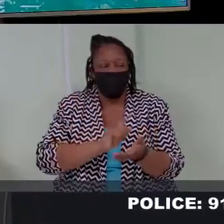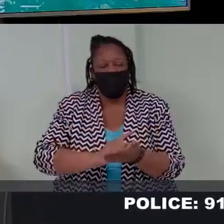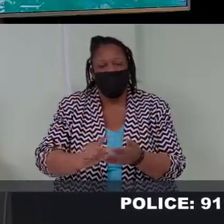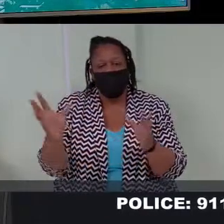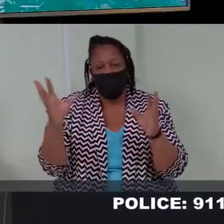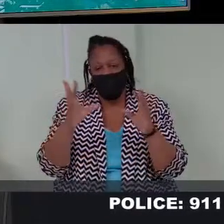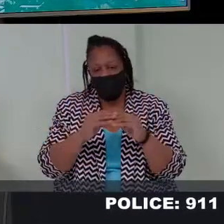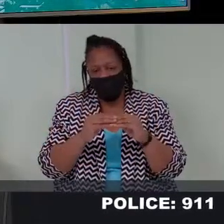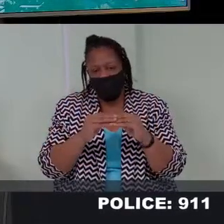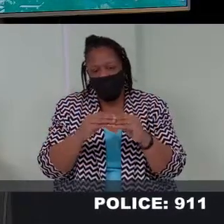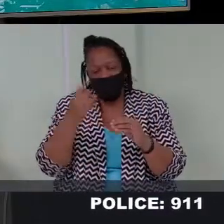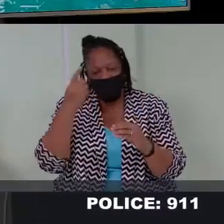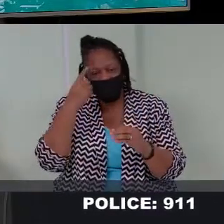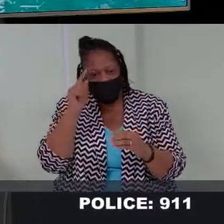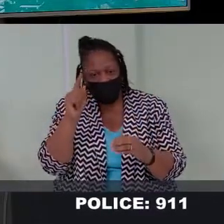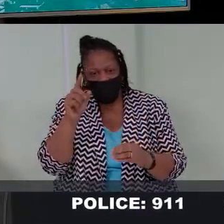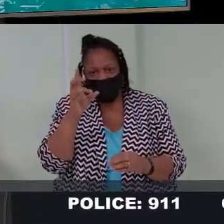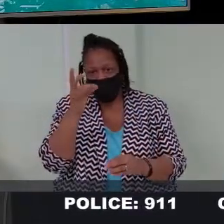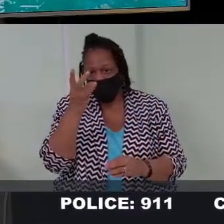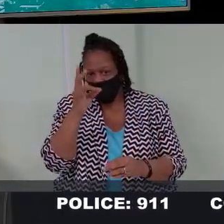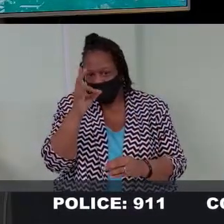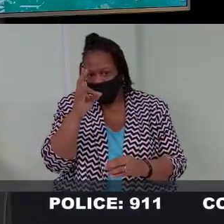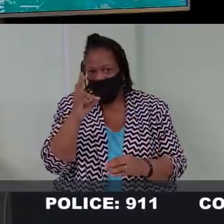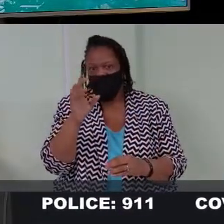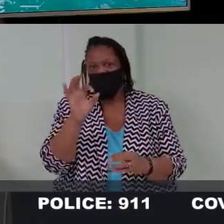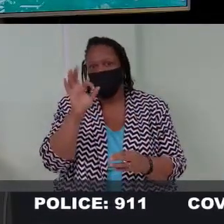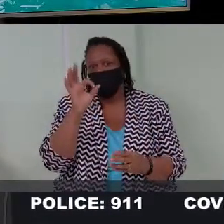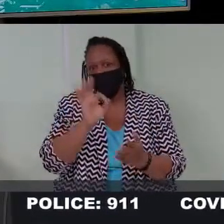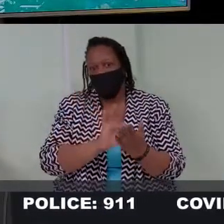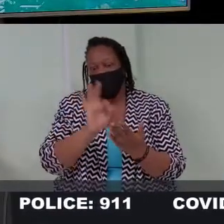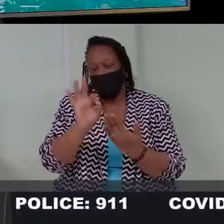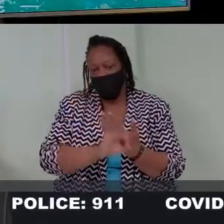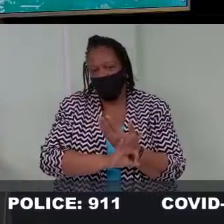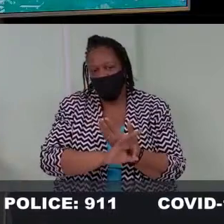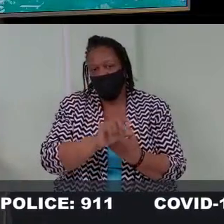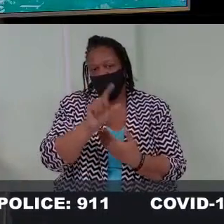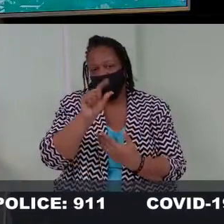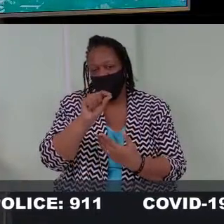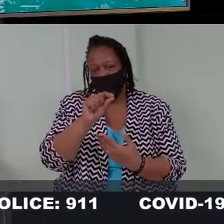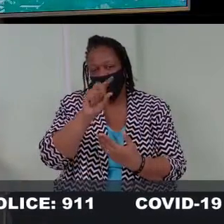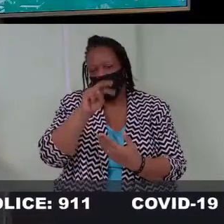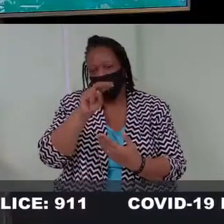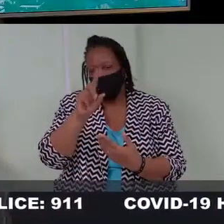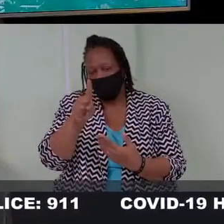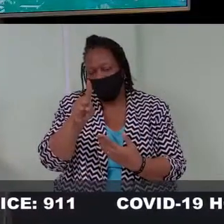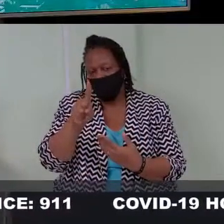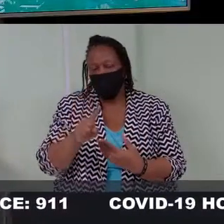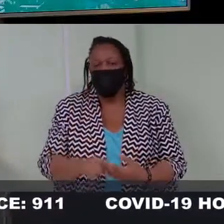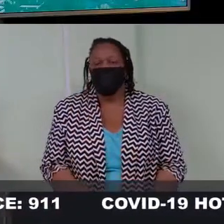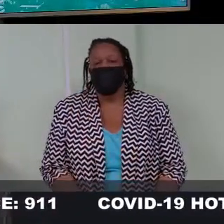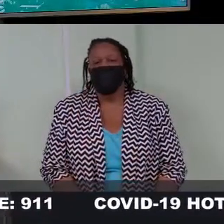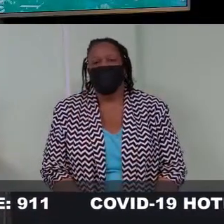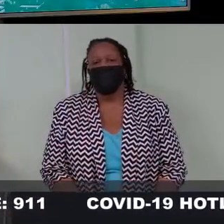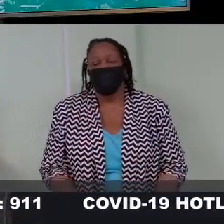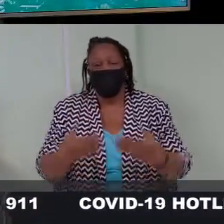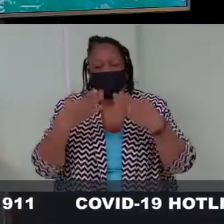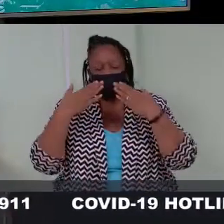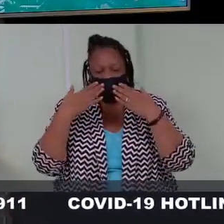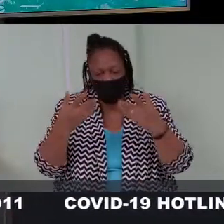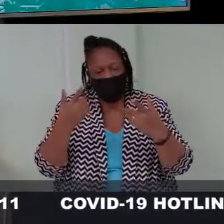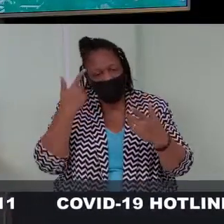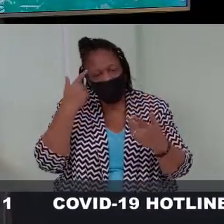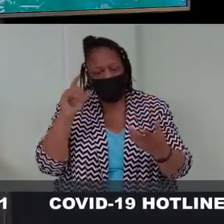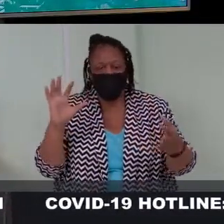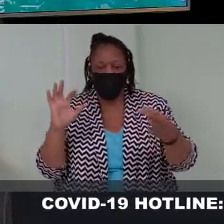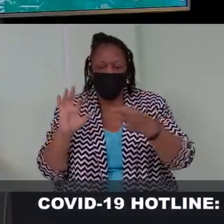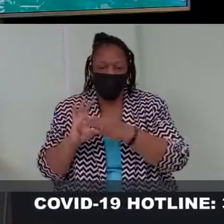briefing for the 17th of February 2021. I am Les Roy Williams. Thank you very much